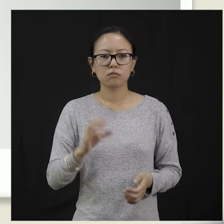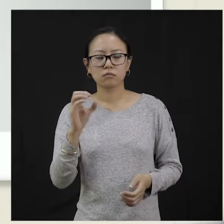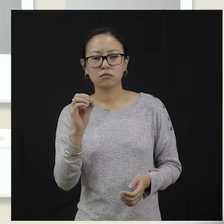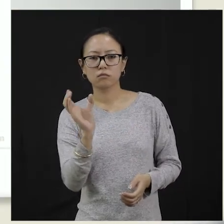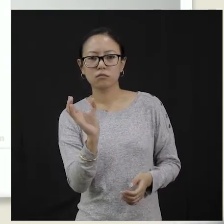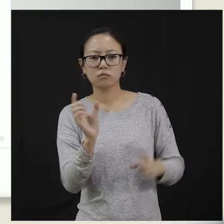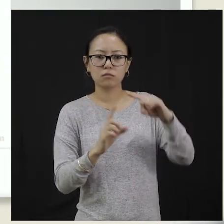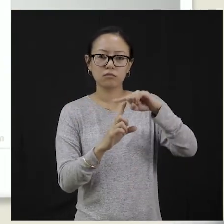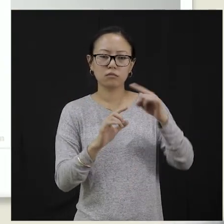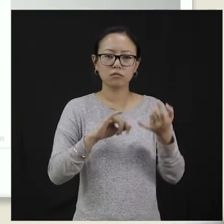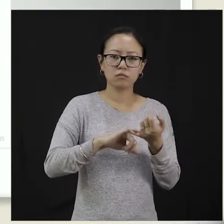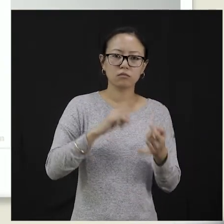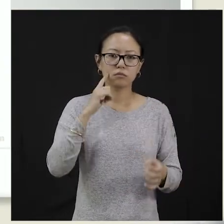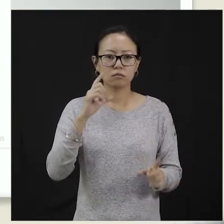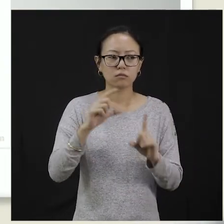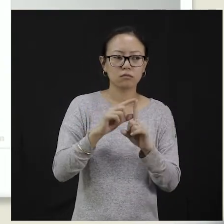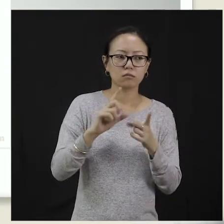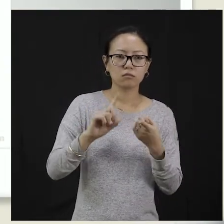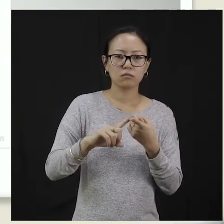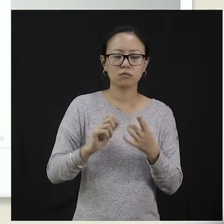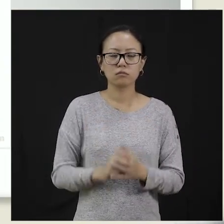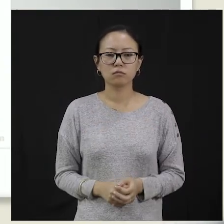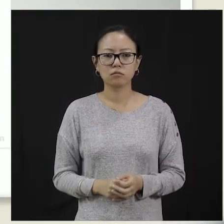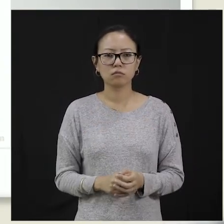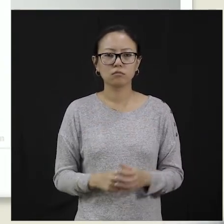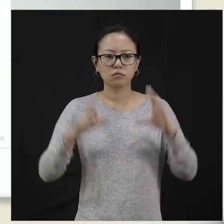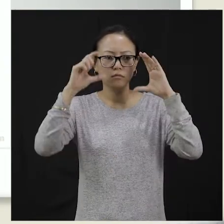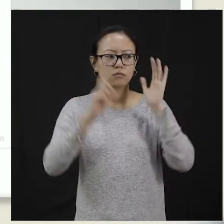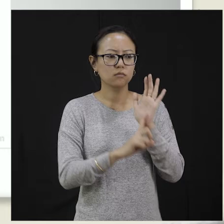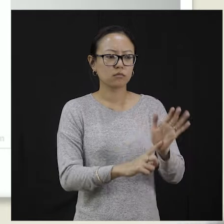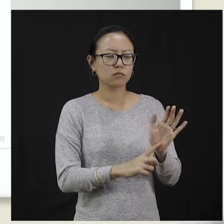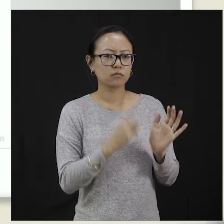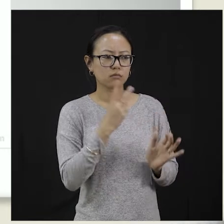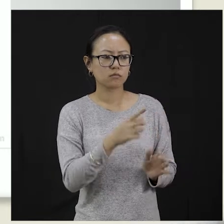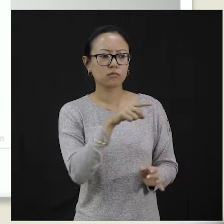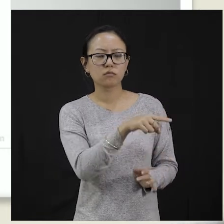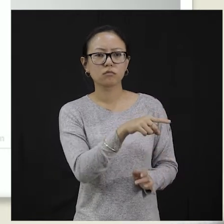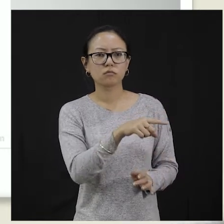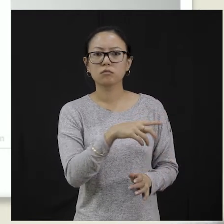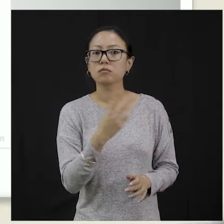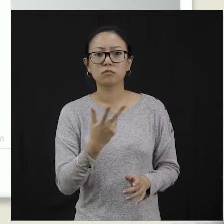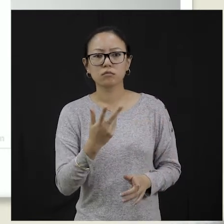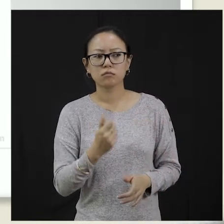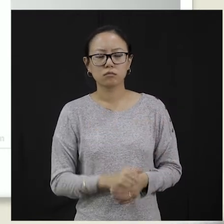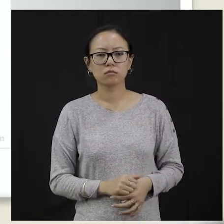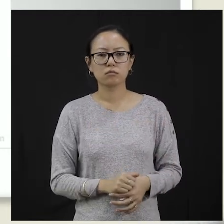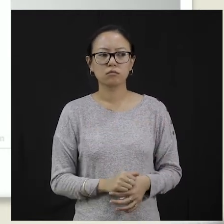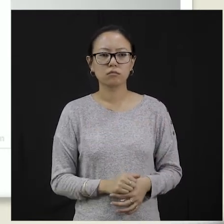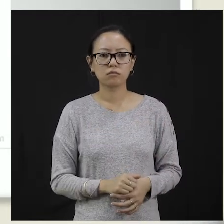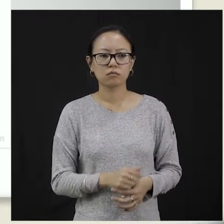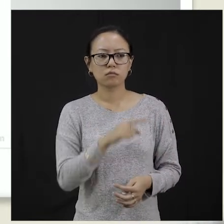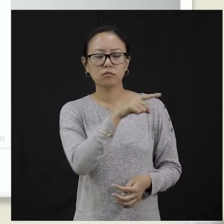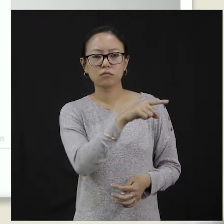O-U-T-S-I-D-E, outside. Okay, then what is this? Yes, this is a